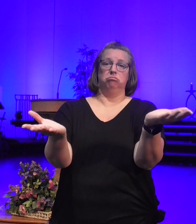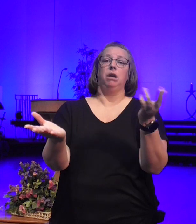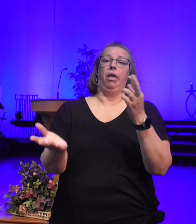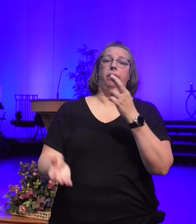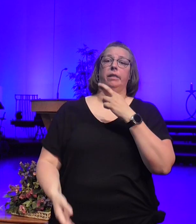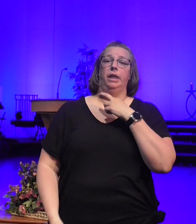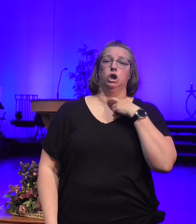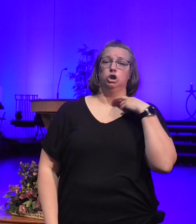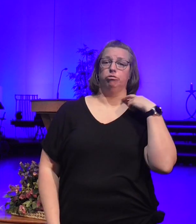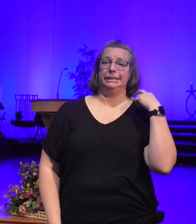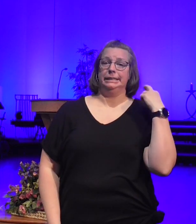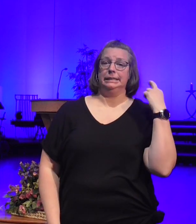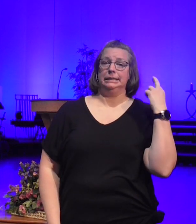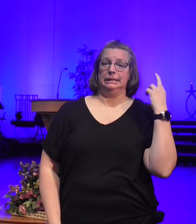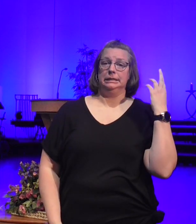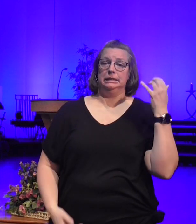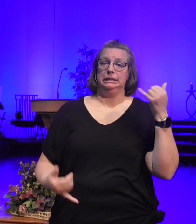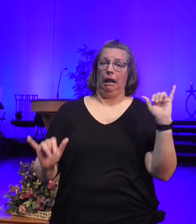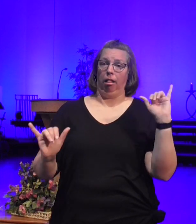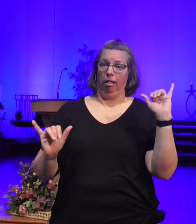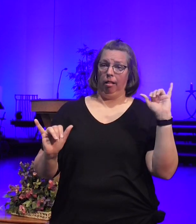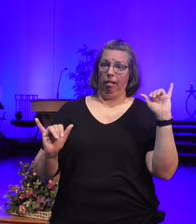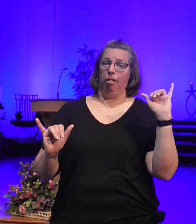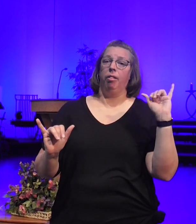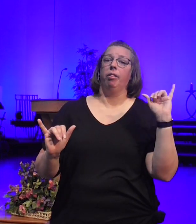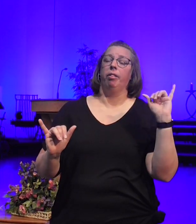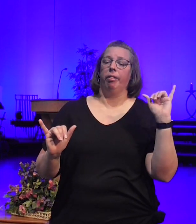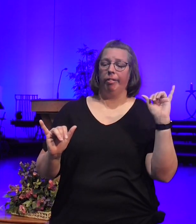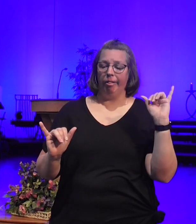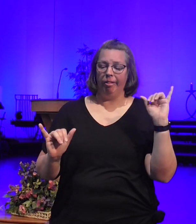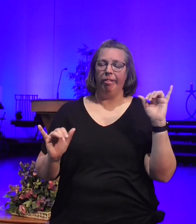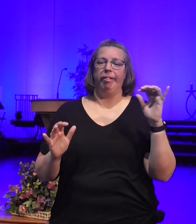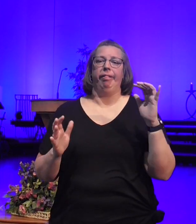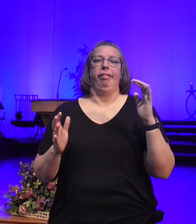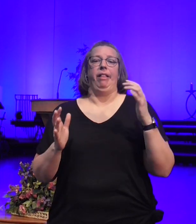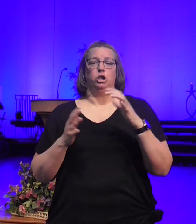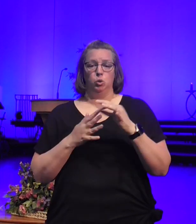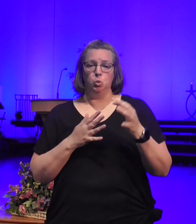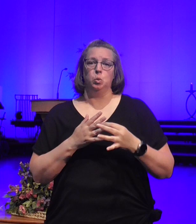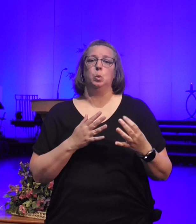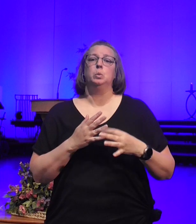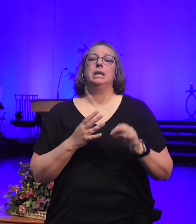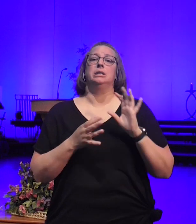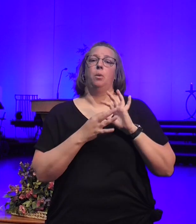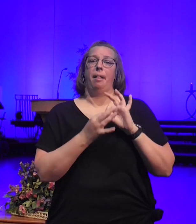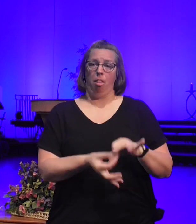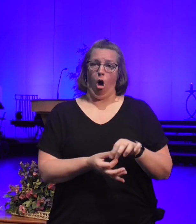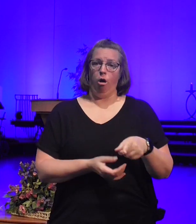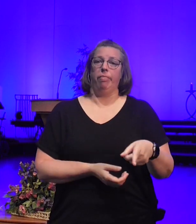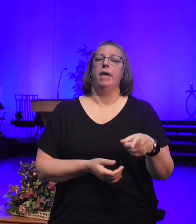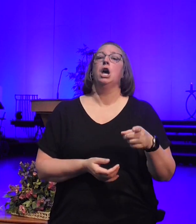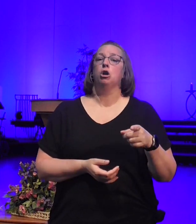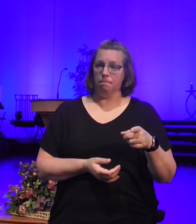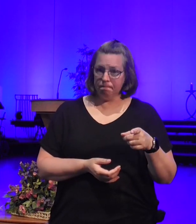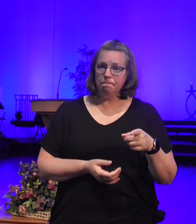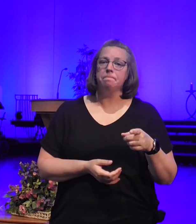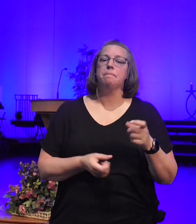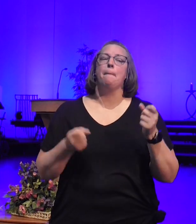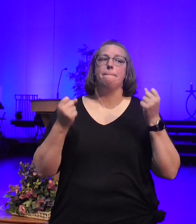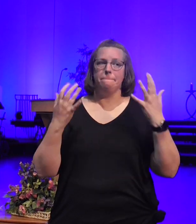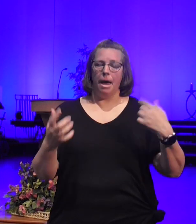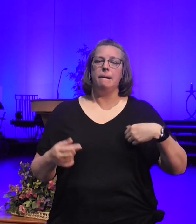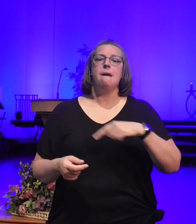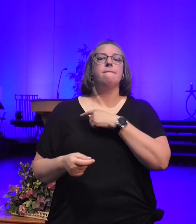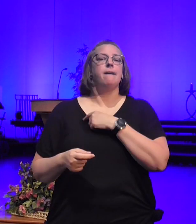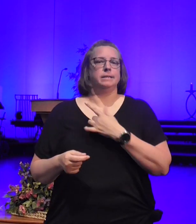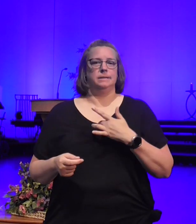risks. There are still vulnerabilities to choosing to belong. And that's why many of us isolate, because it